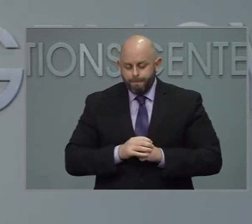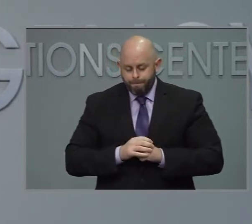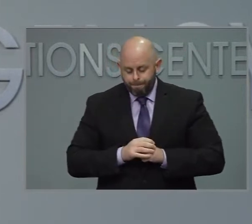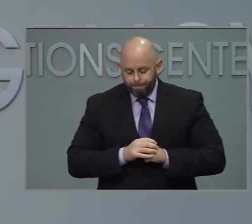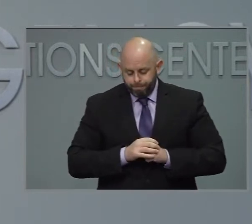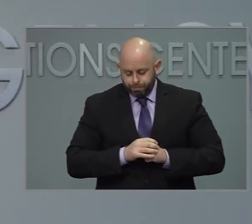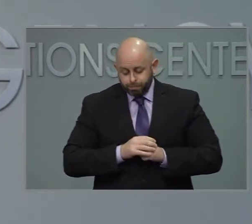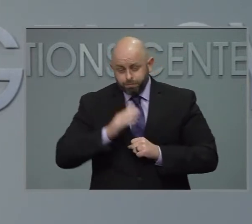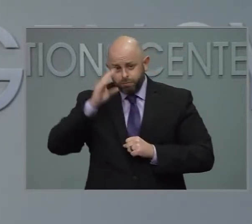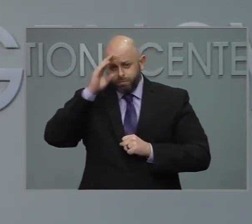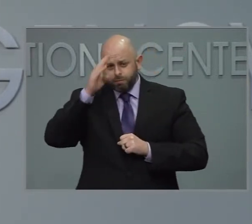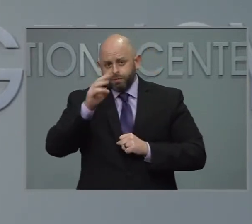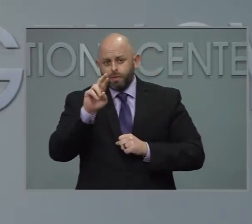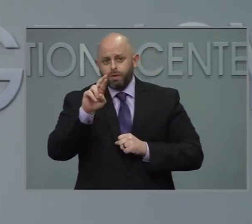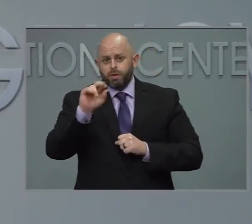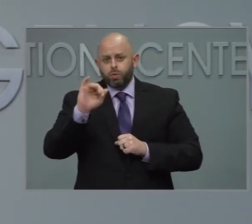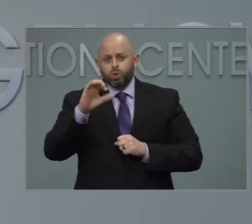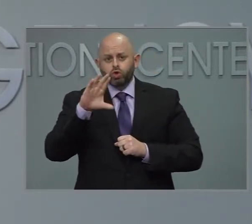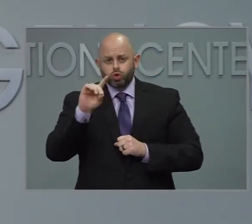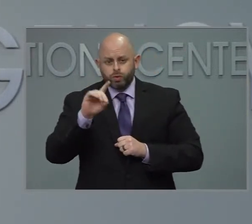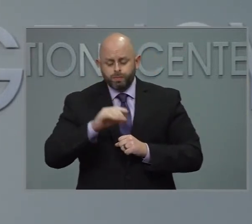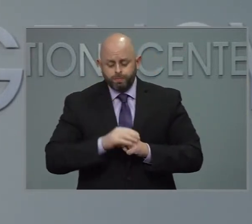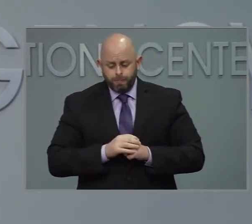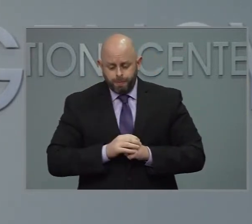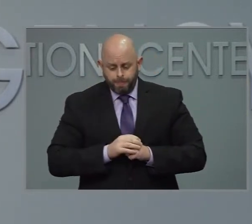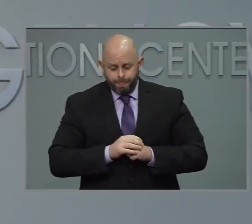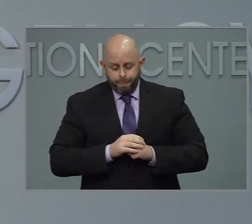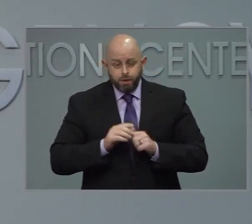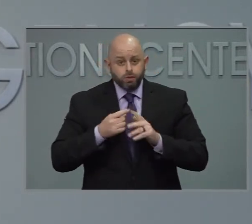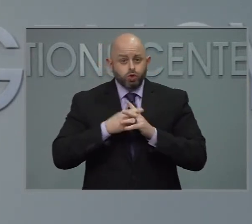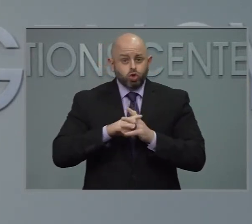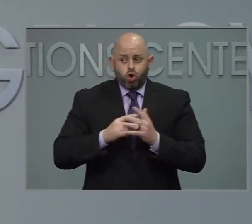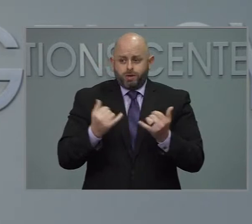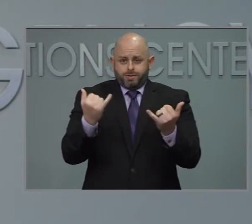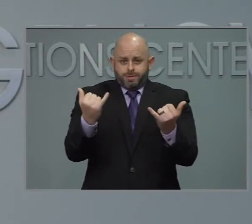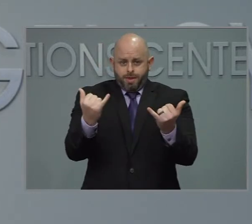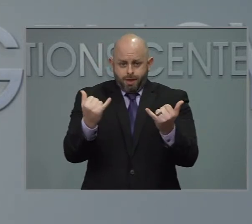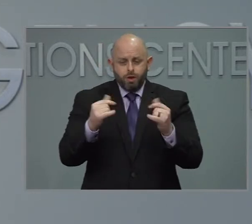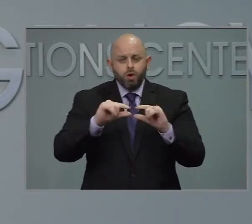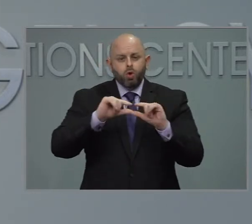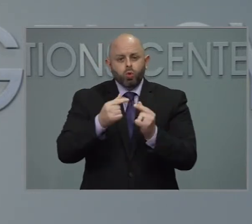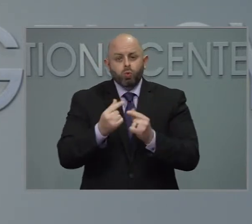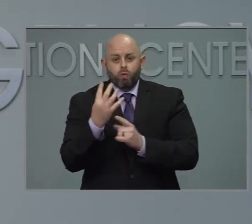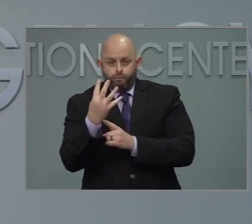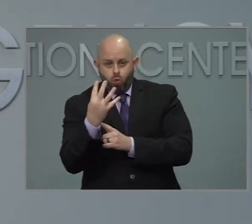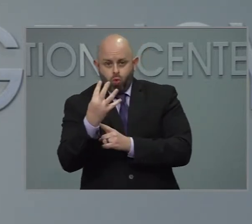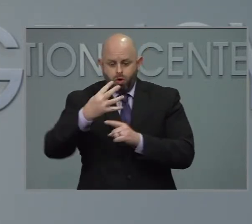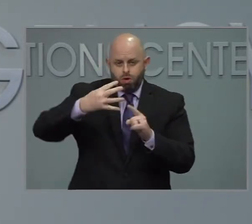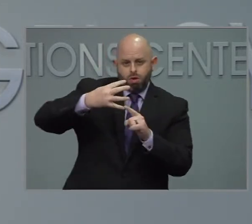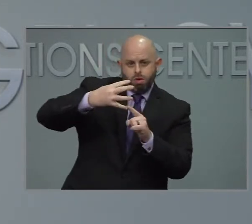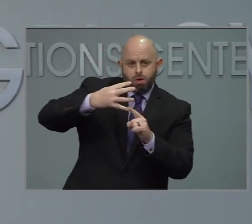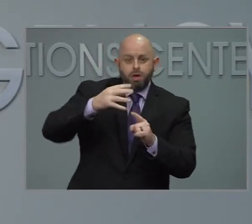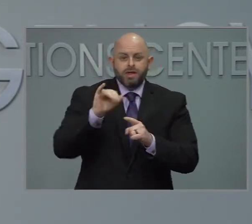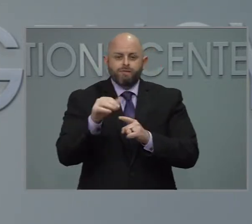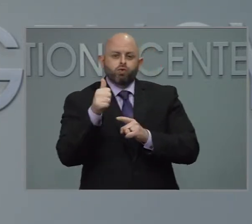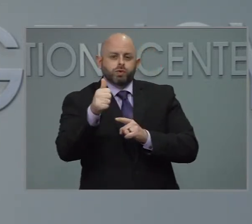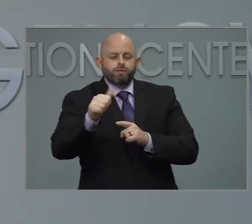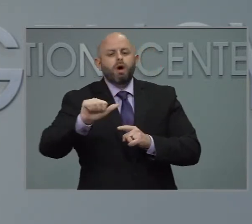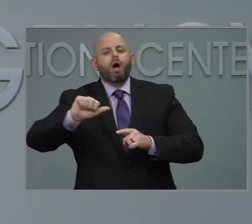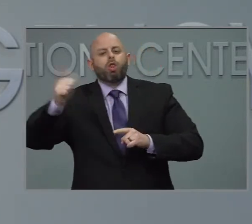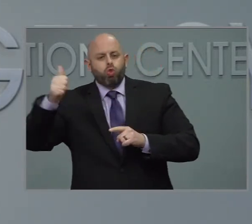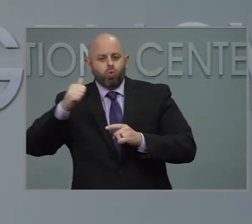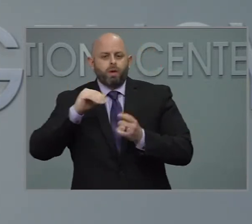Hi, Richard. So yes, starting today, those in Group 4 who have a medical condition,